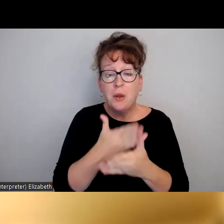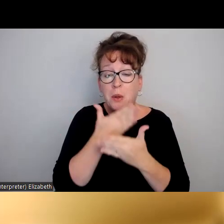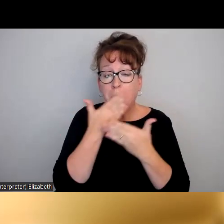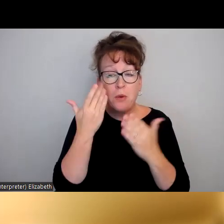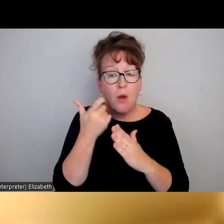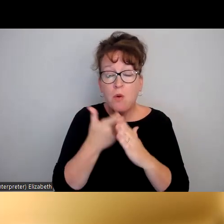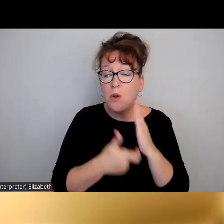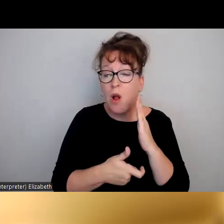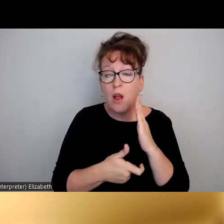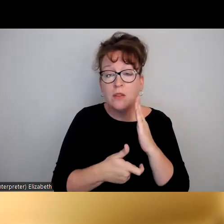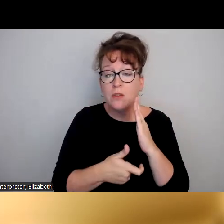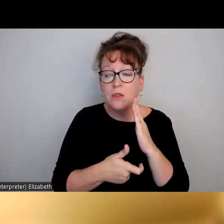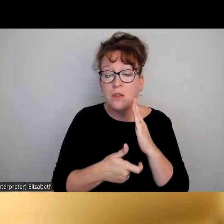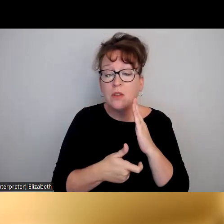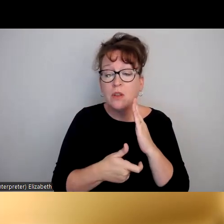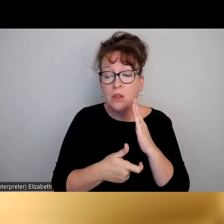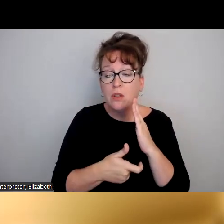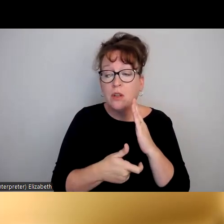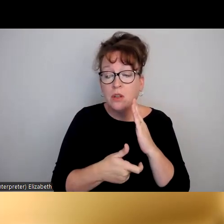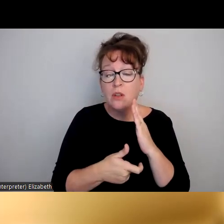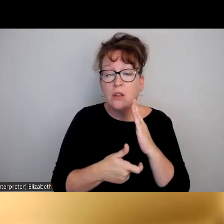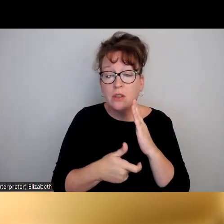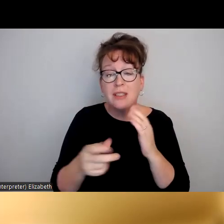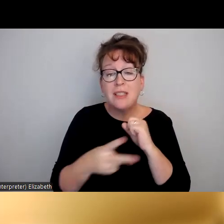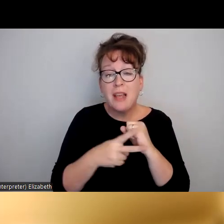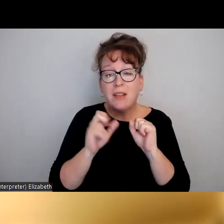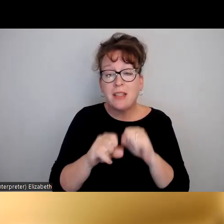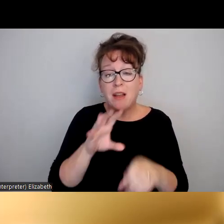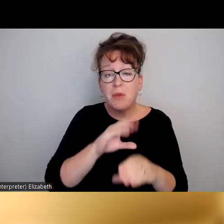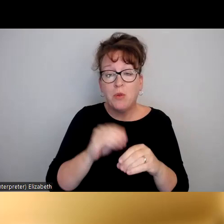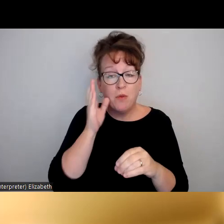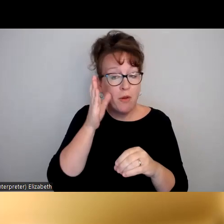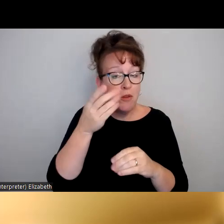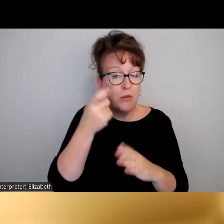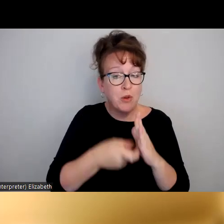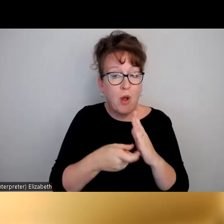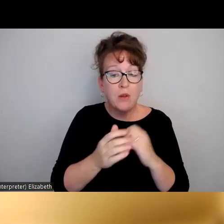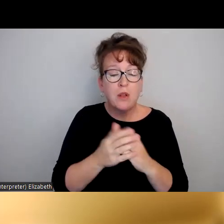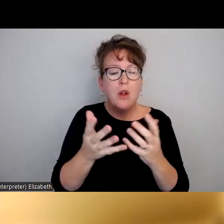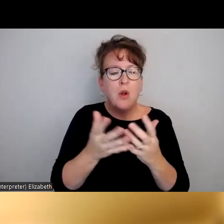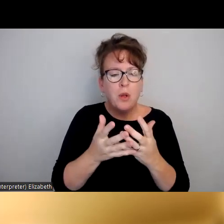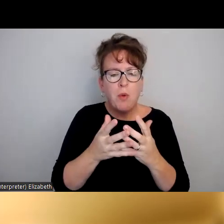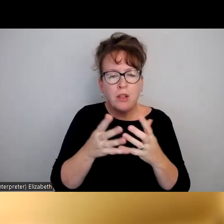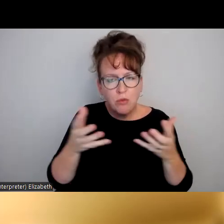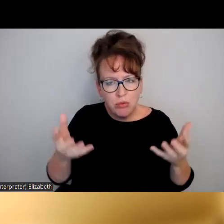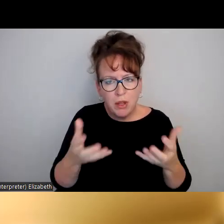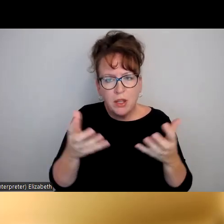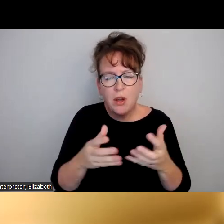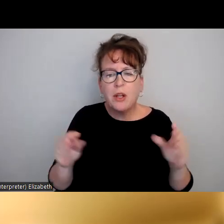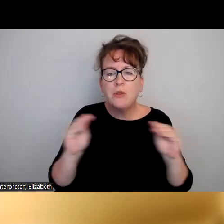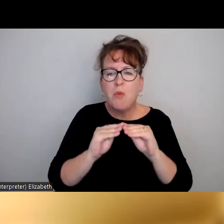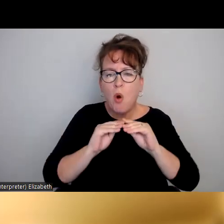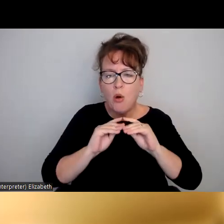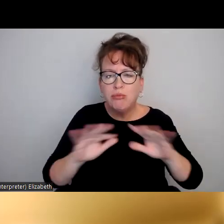natural gas can be permitted in future proceedings. We basically want to discourage further expansion of the natural gas distribution system. A